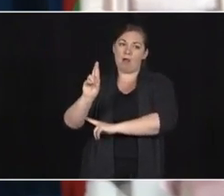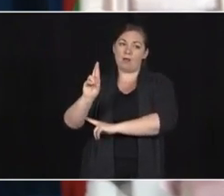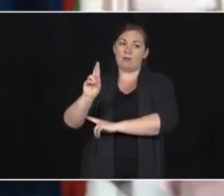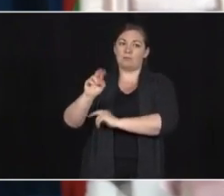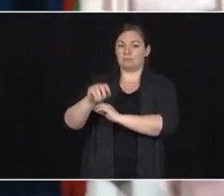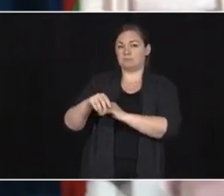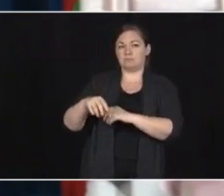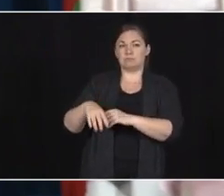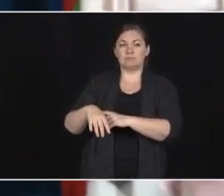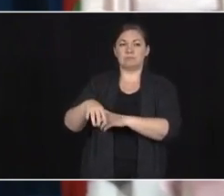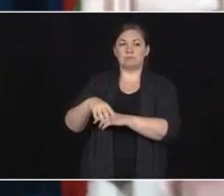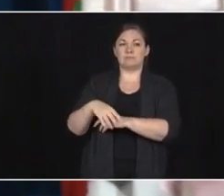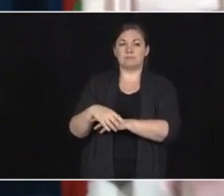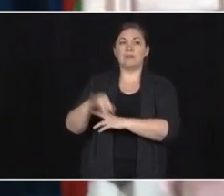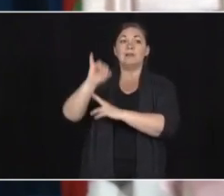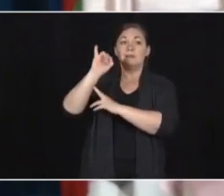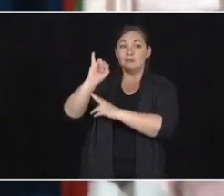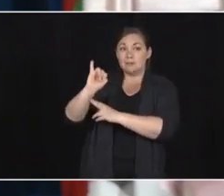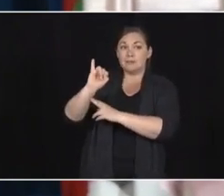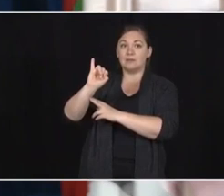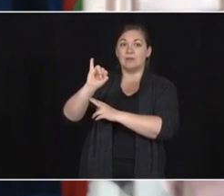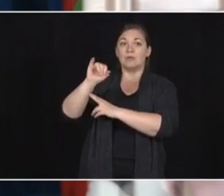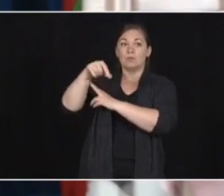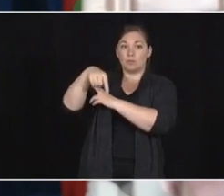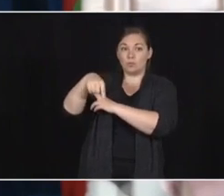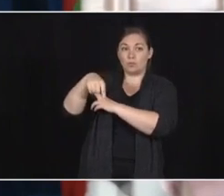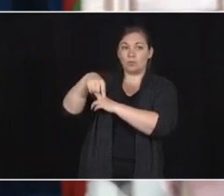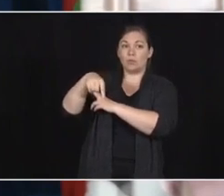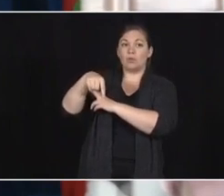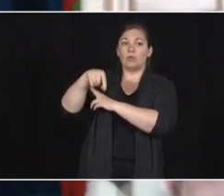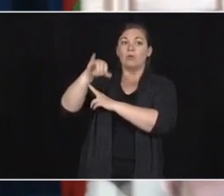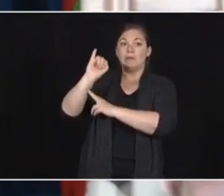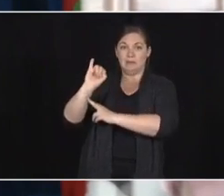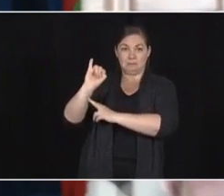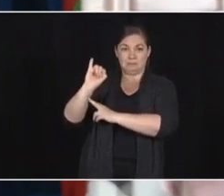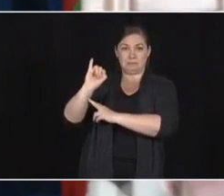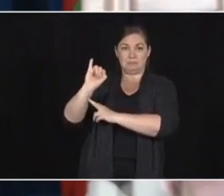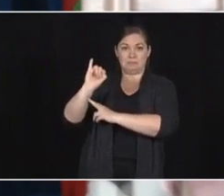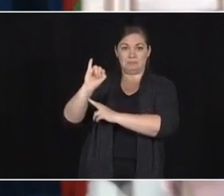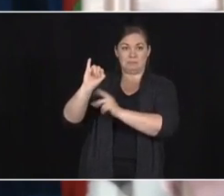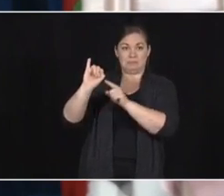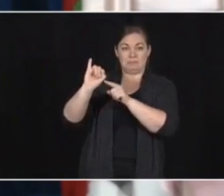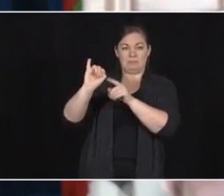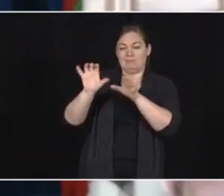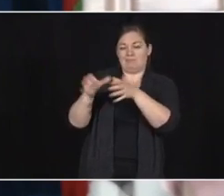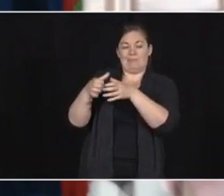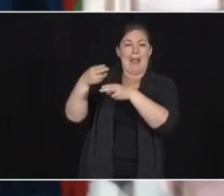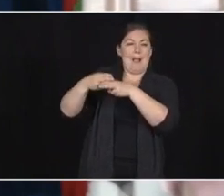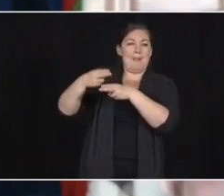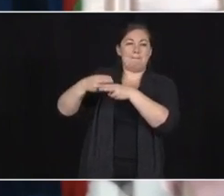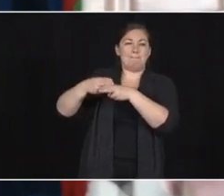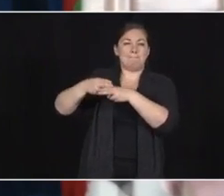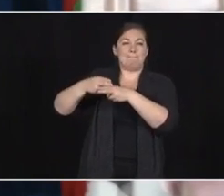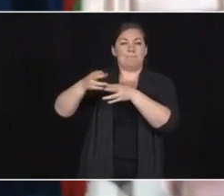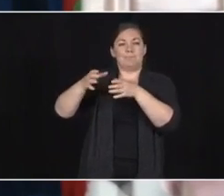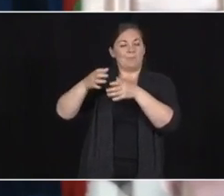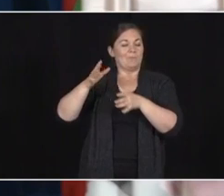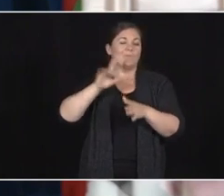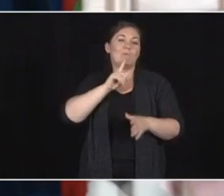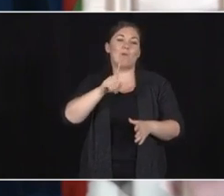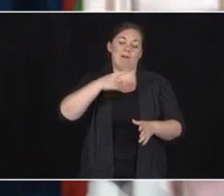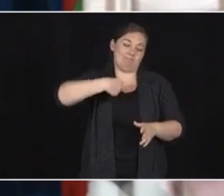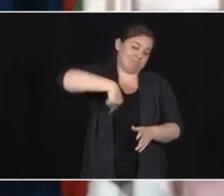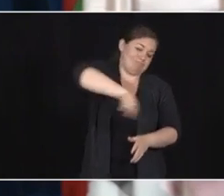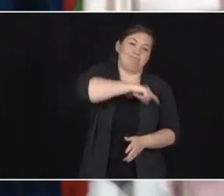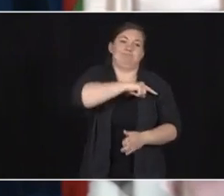the number nine for the RQIs. That is a red herring. The inspections have been done. We've had numerous people in there, including public